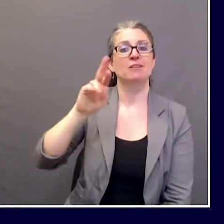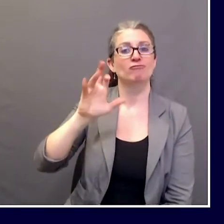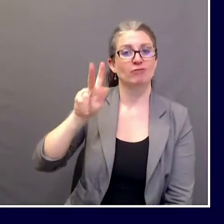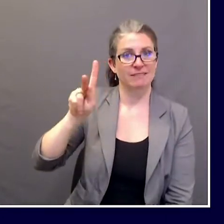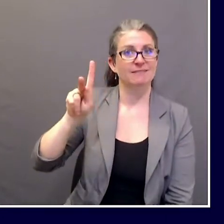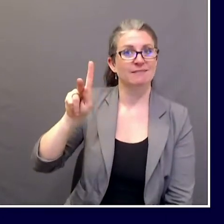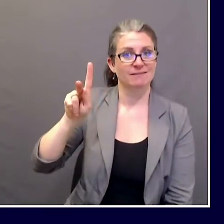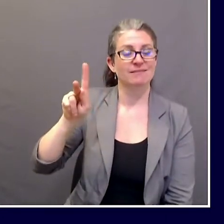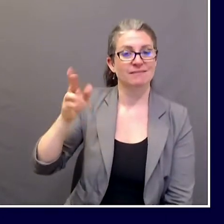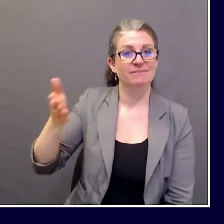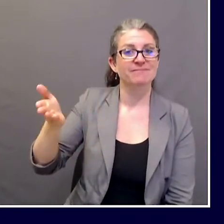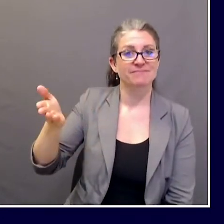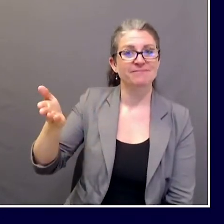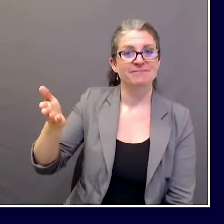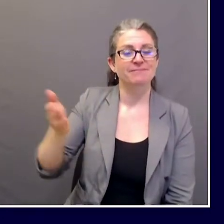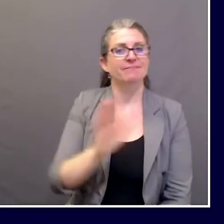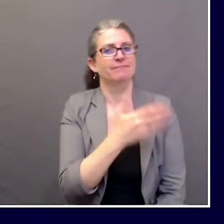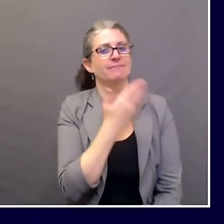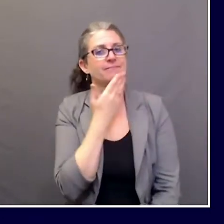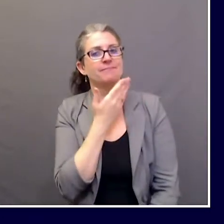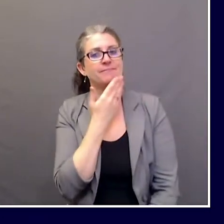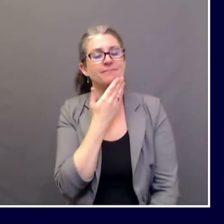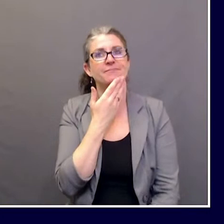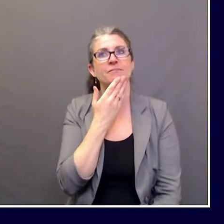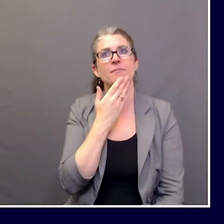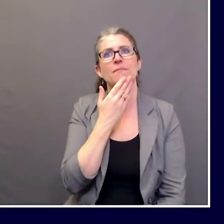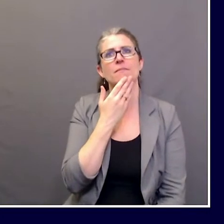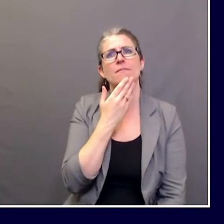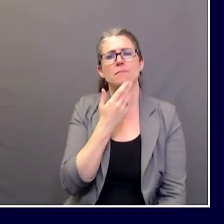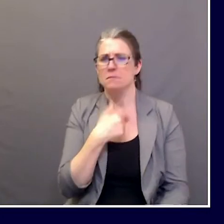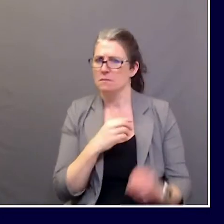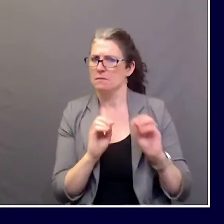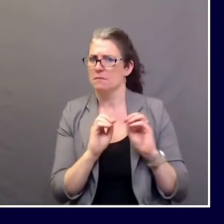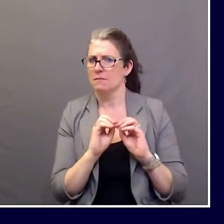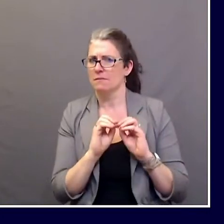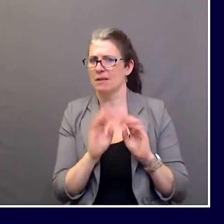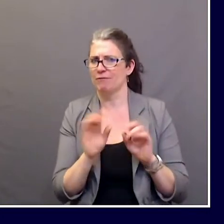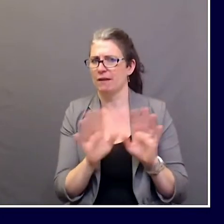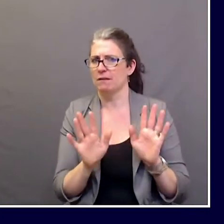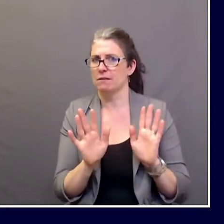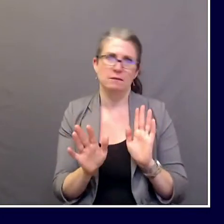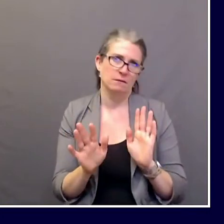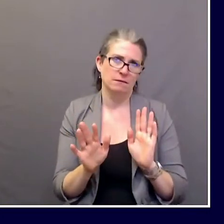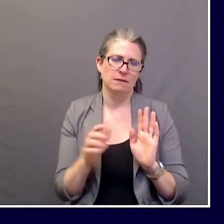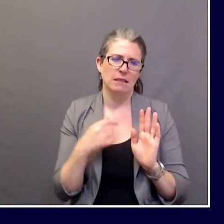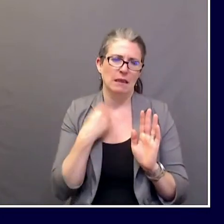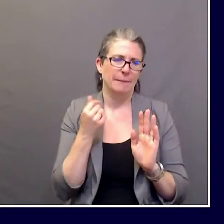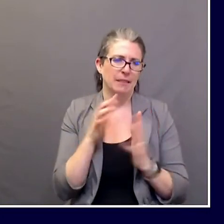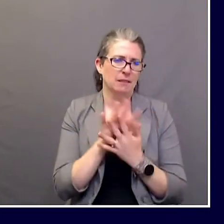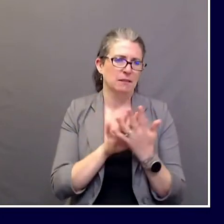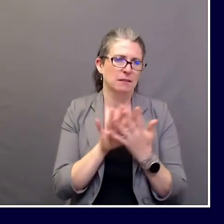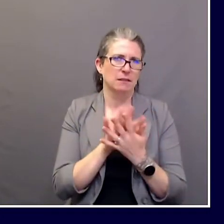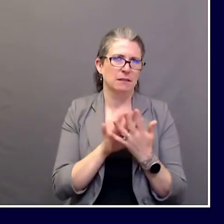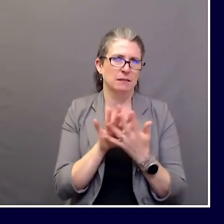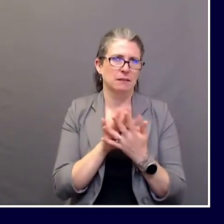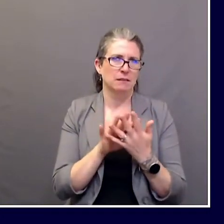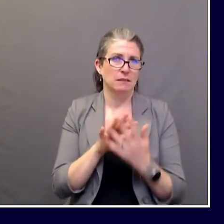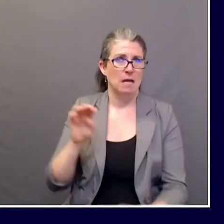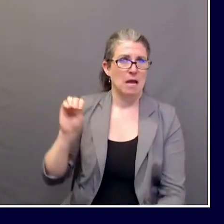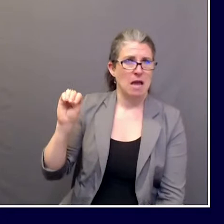Thank you very much. Wanted to make sure I totally understand what's happening with the MVU, the mobile